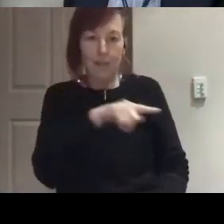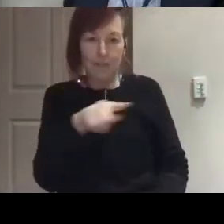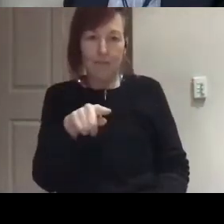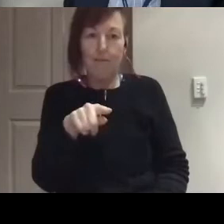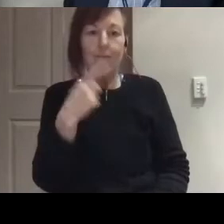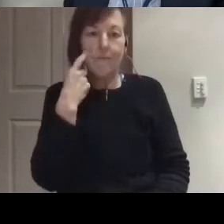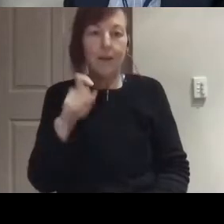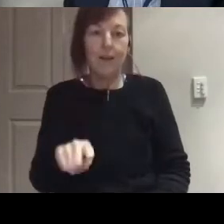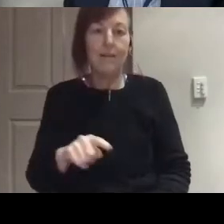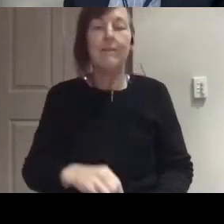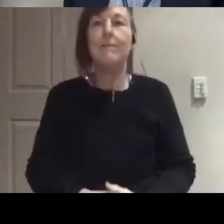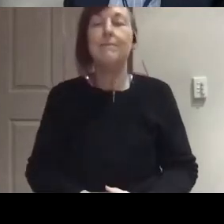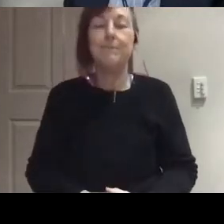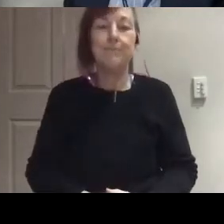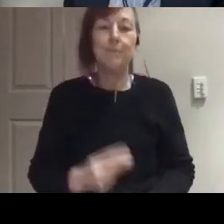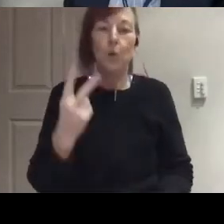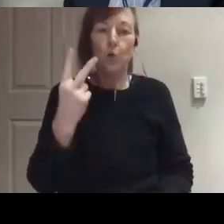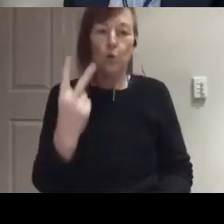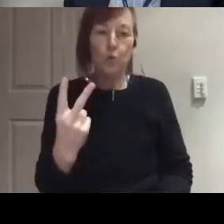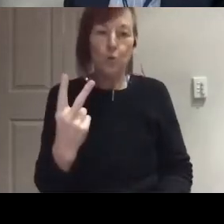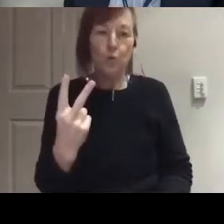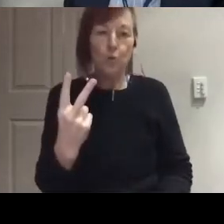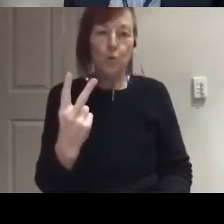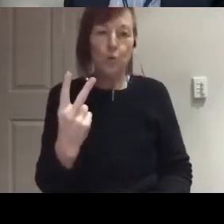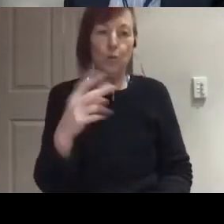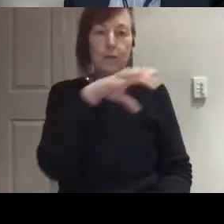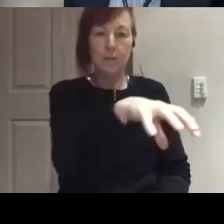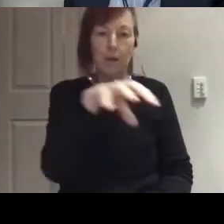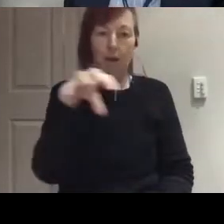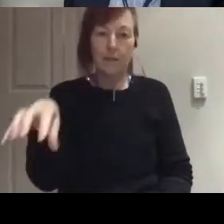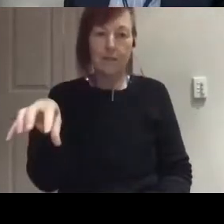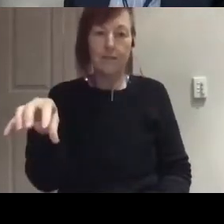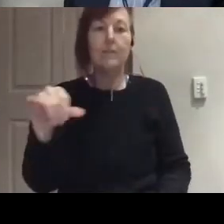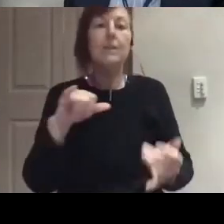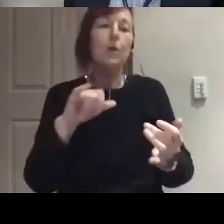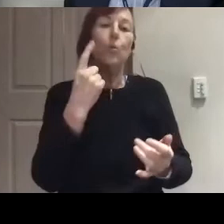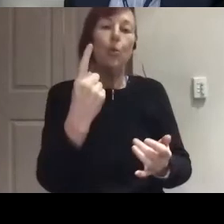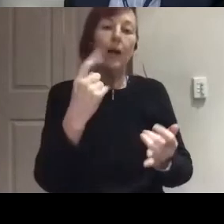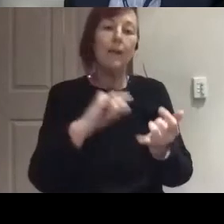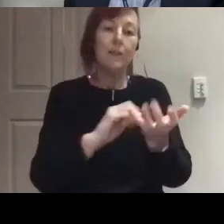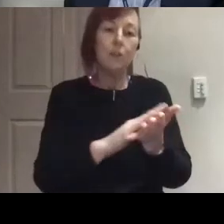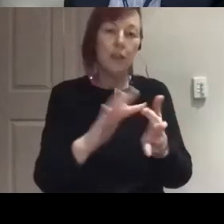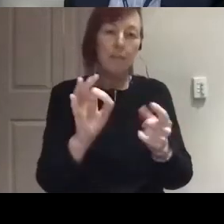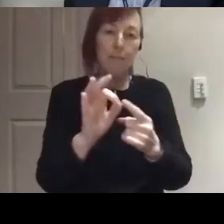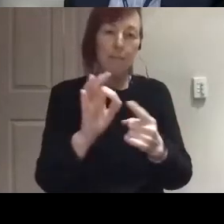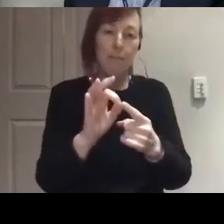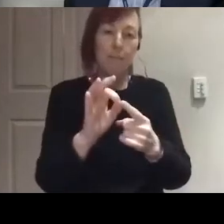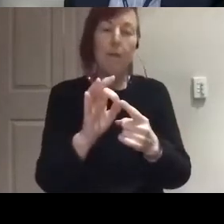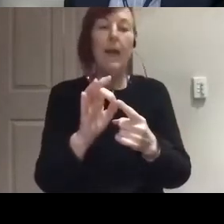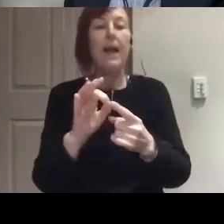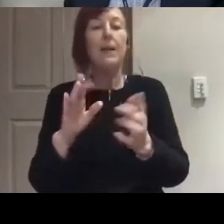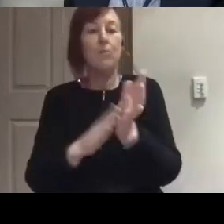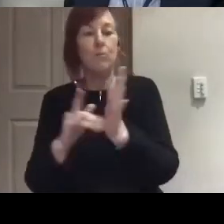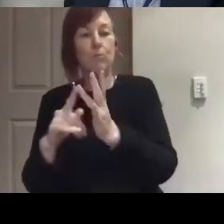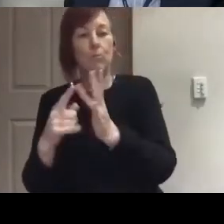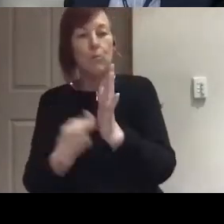at 2 sites in Shepparton, one site in Shepparton and one site in MARUTNA that are now open till 8 o'clock each evening as well. So